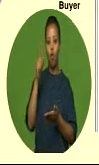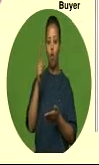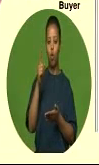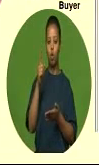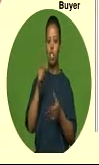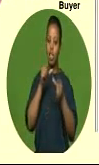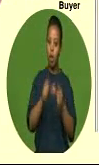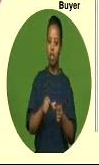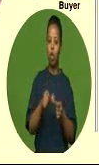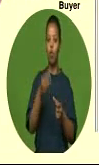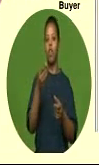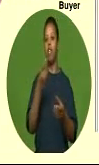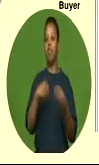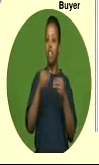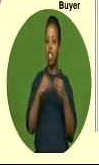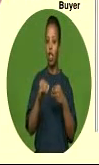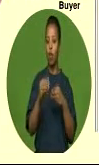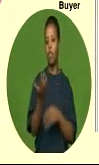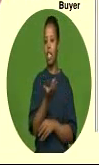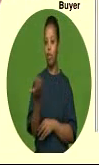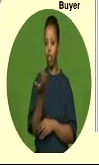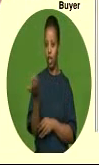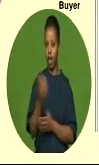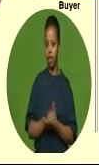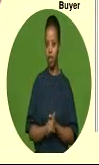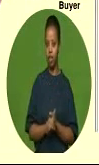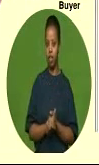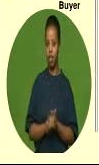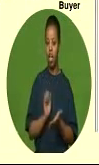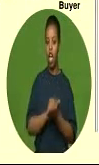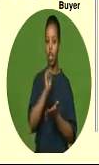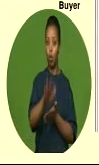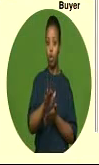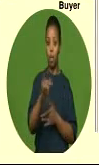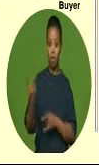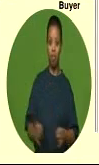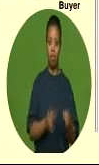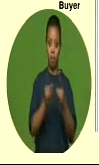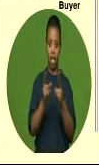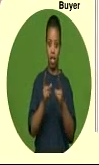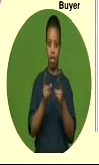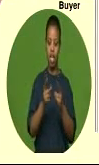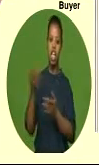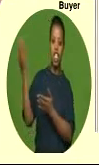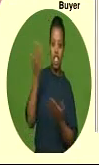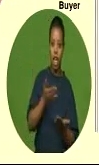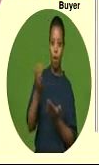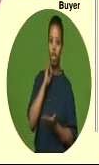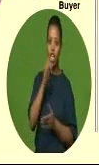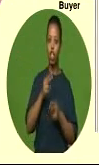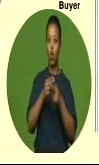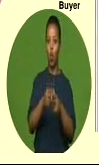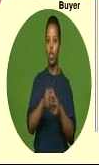the sale of the merchandise. In the consignment method, the importer is called